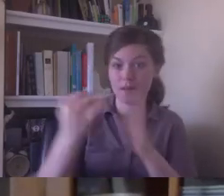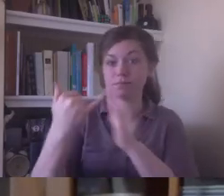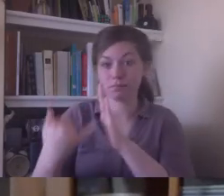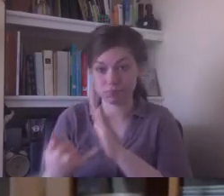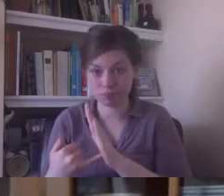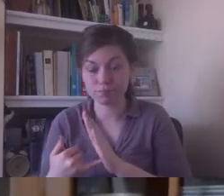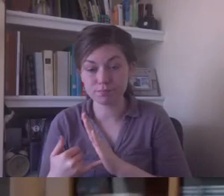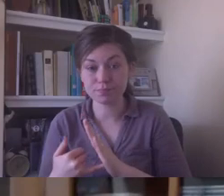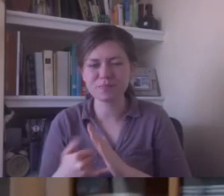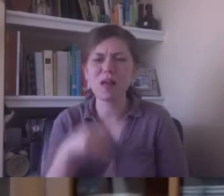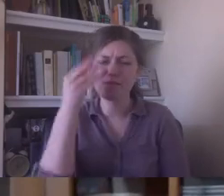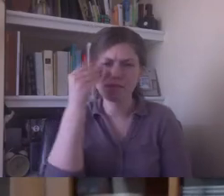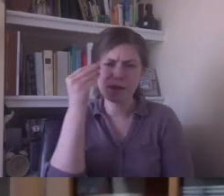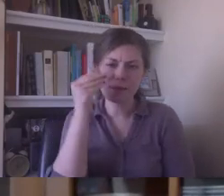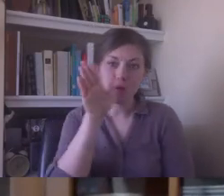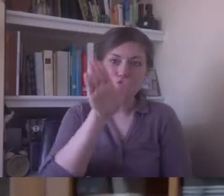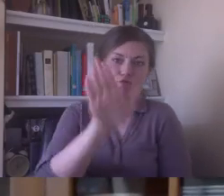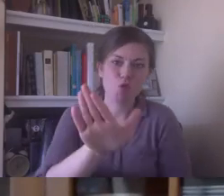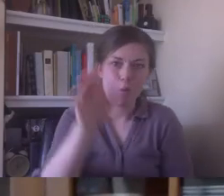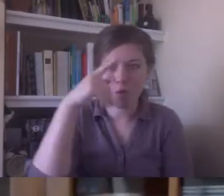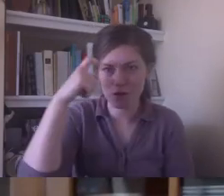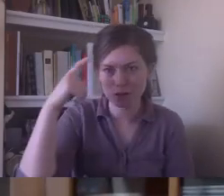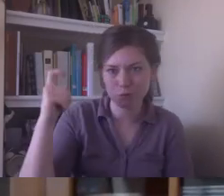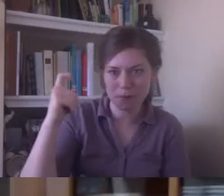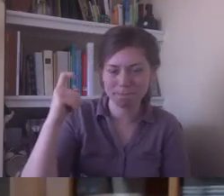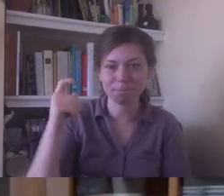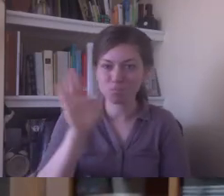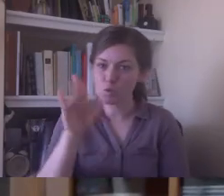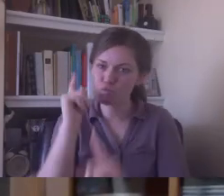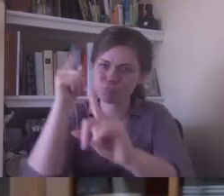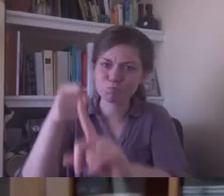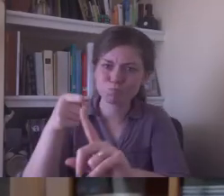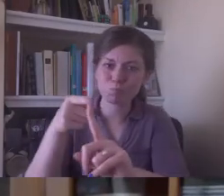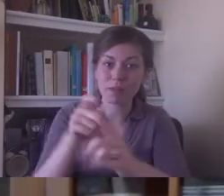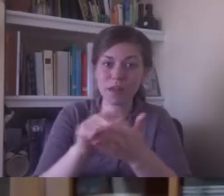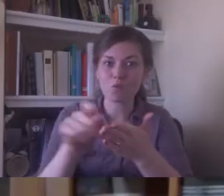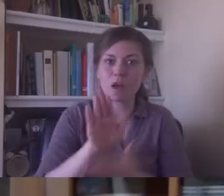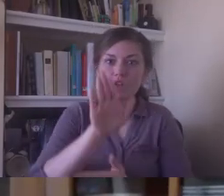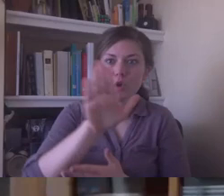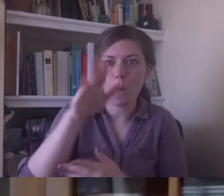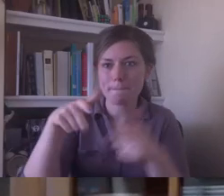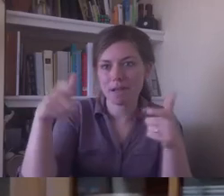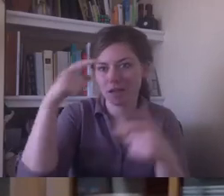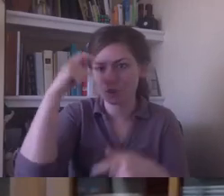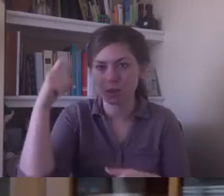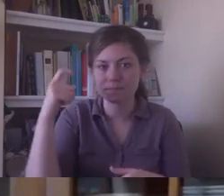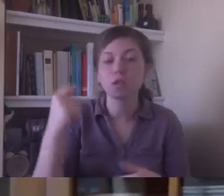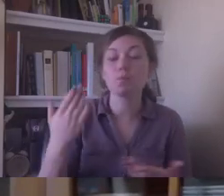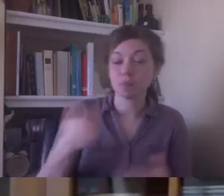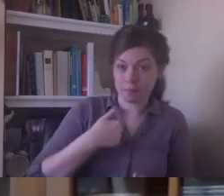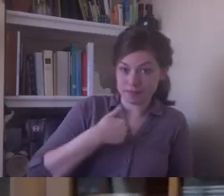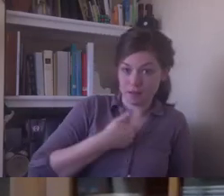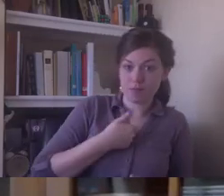illustrating prompt. Think of something that you're dreaming that you can do, and then write your big dream. Like I might write, Lori's big